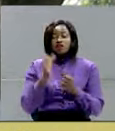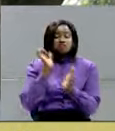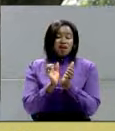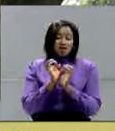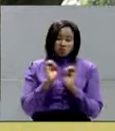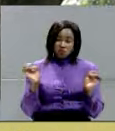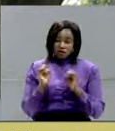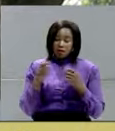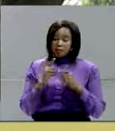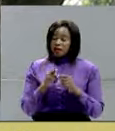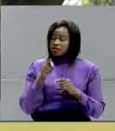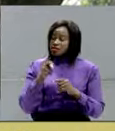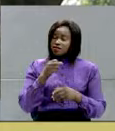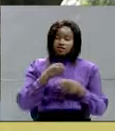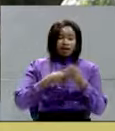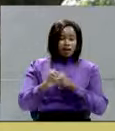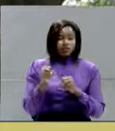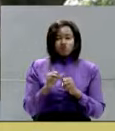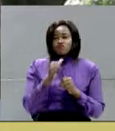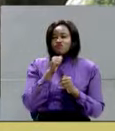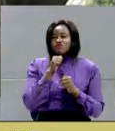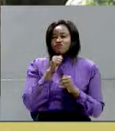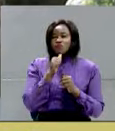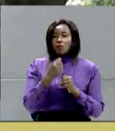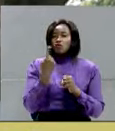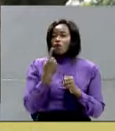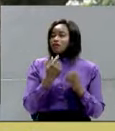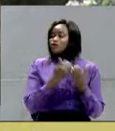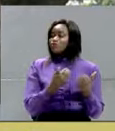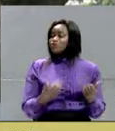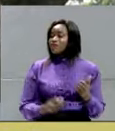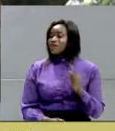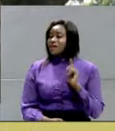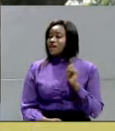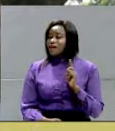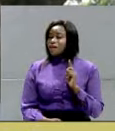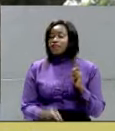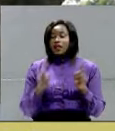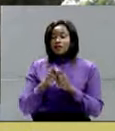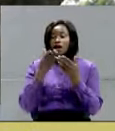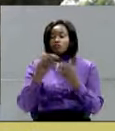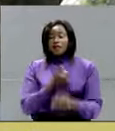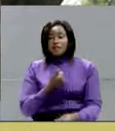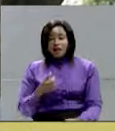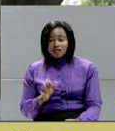Yet this phenomenon is not unique to children. Their mothers and some women in